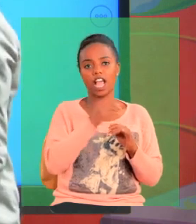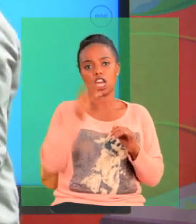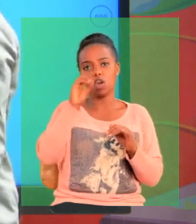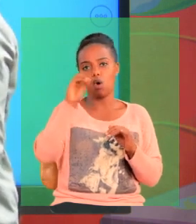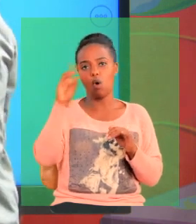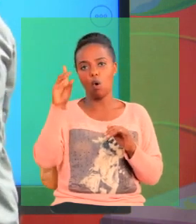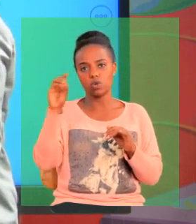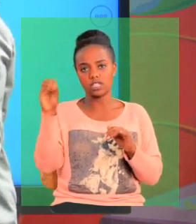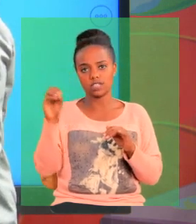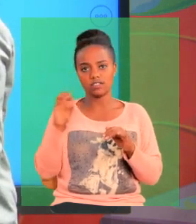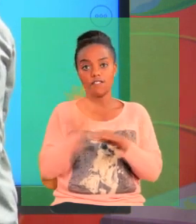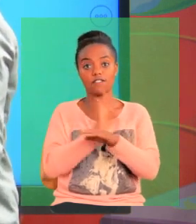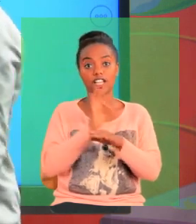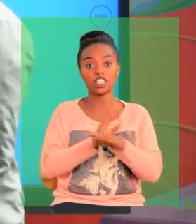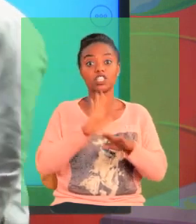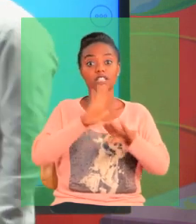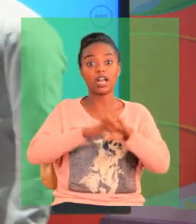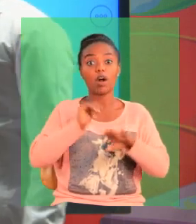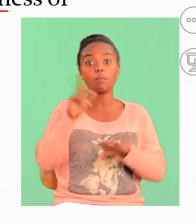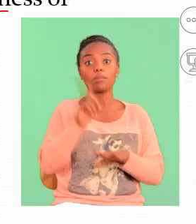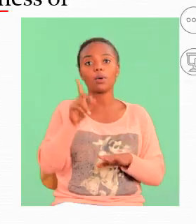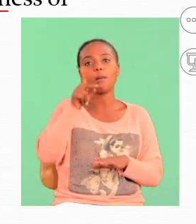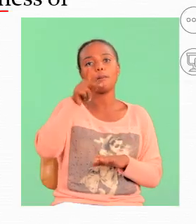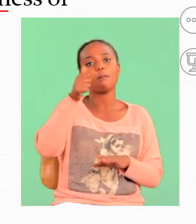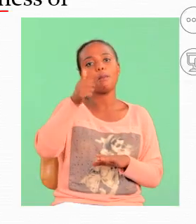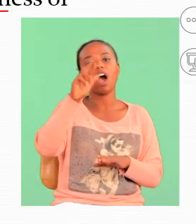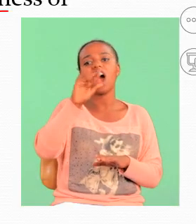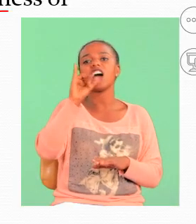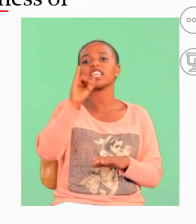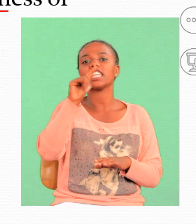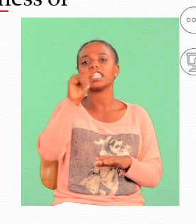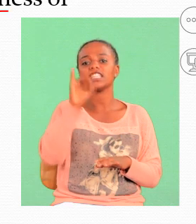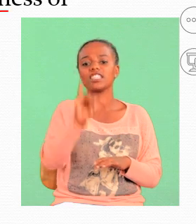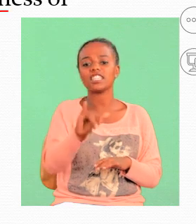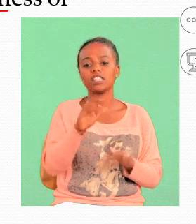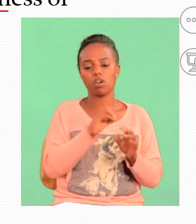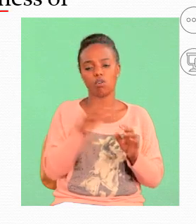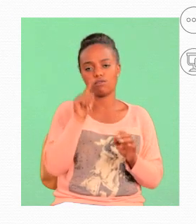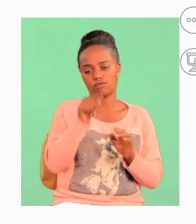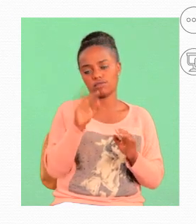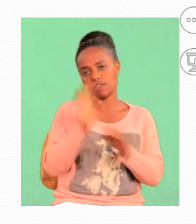we call this parity of that function.